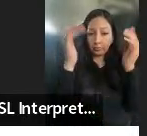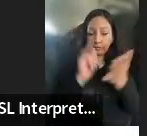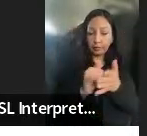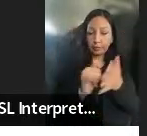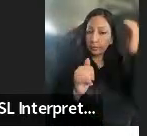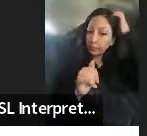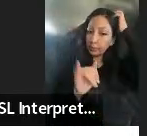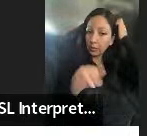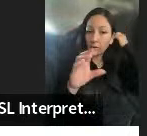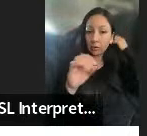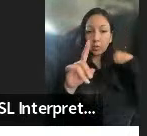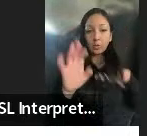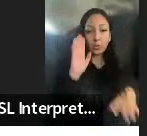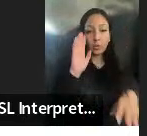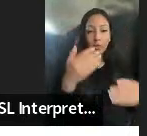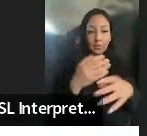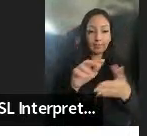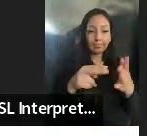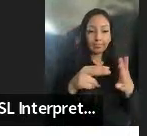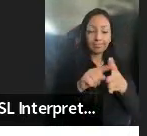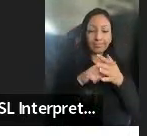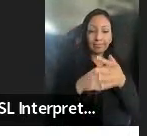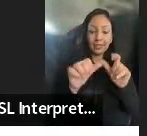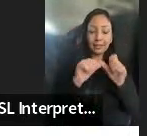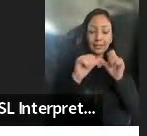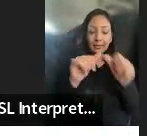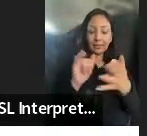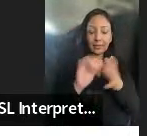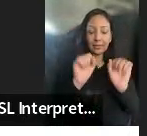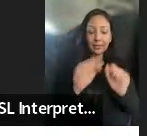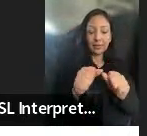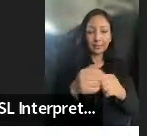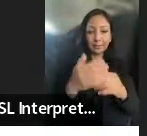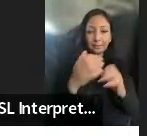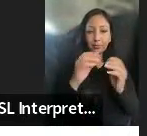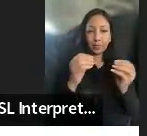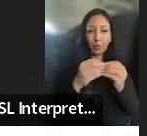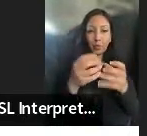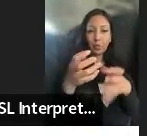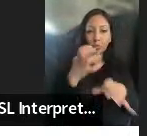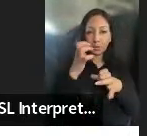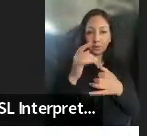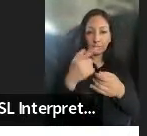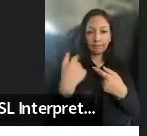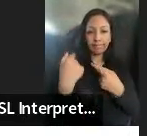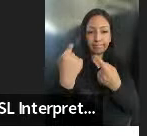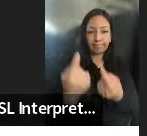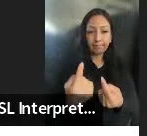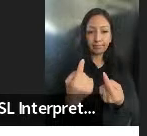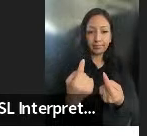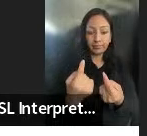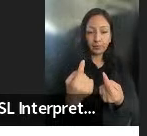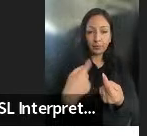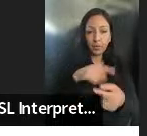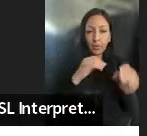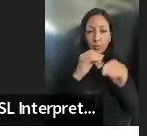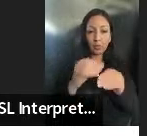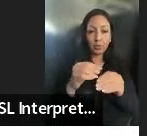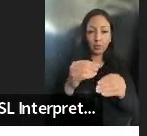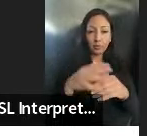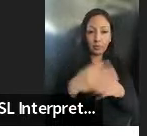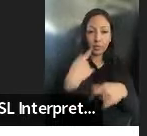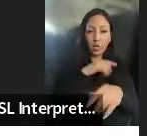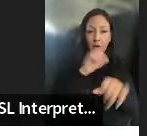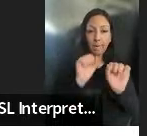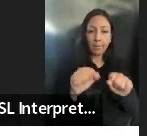those codes will continue to be updated into the future to become even more stringent as we move into our fossil